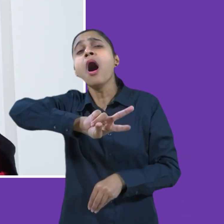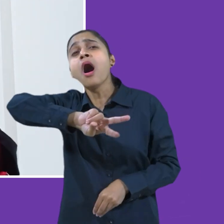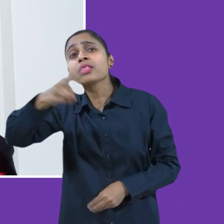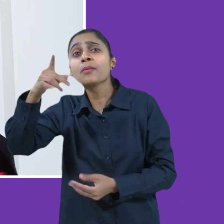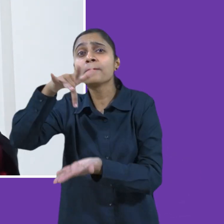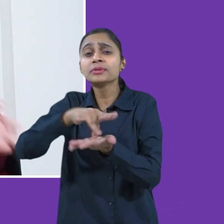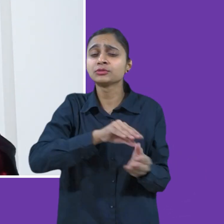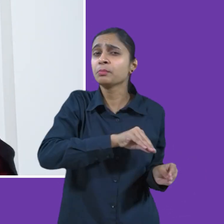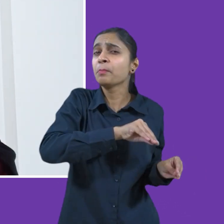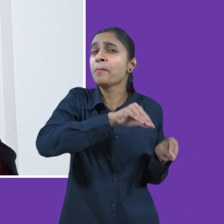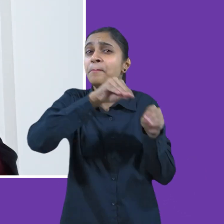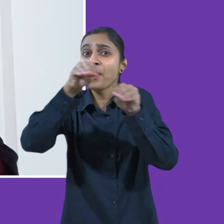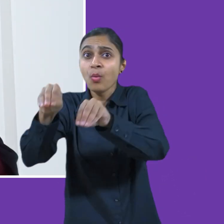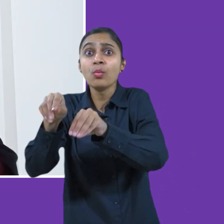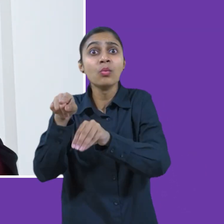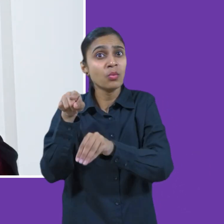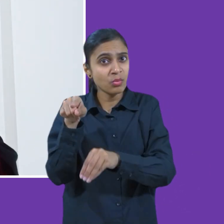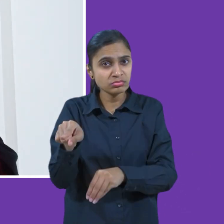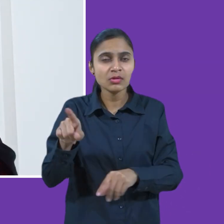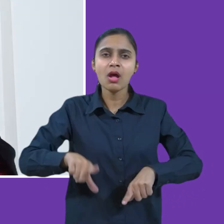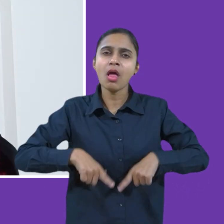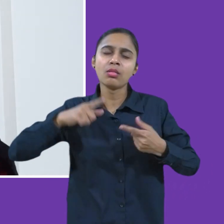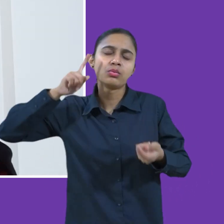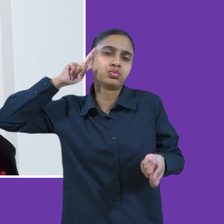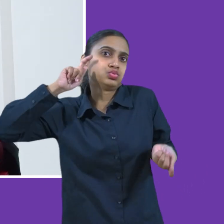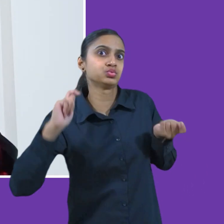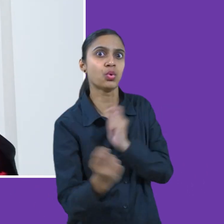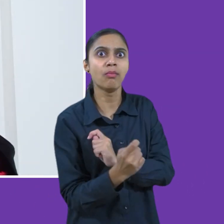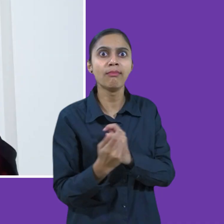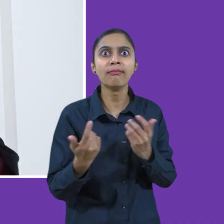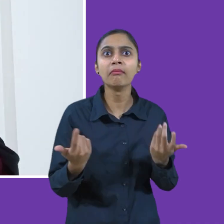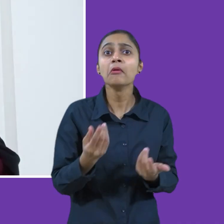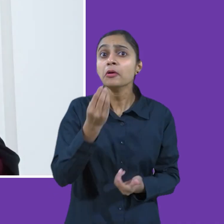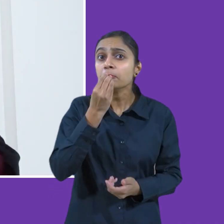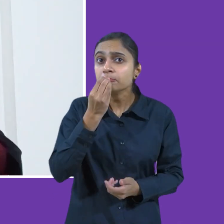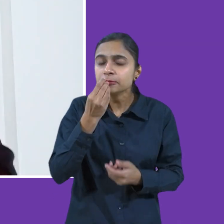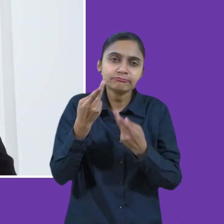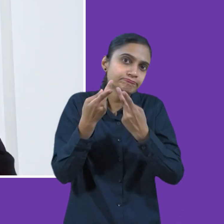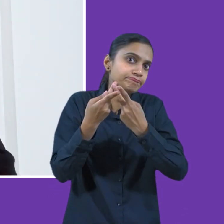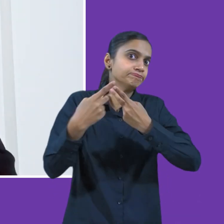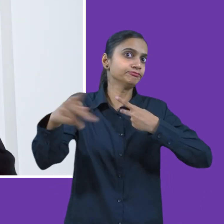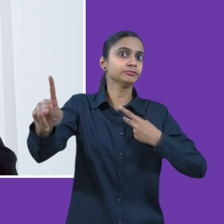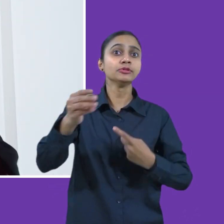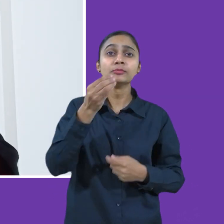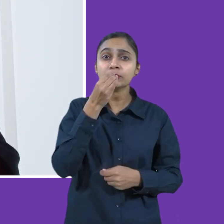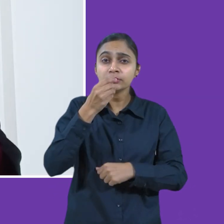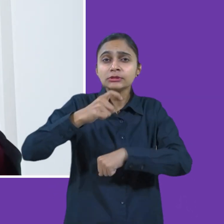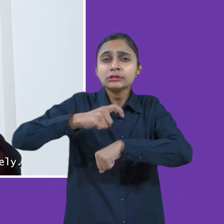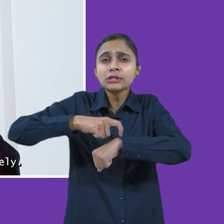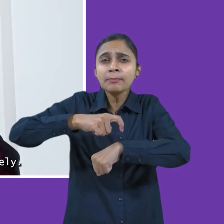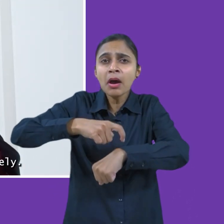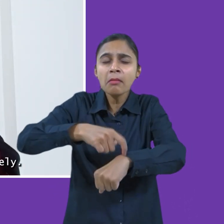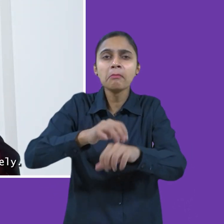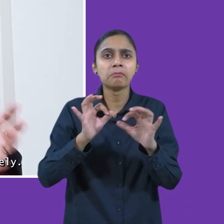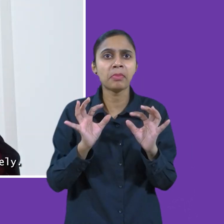they moved from one place to another, and they couldn't cope up with timely food habits. At times